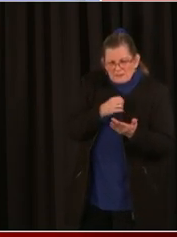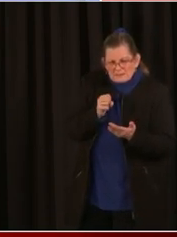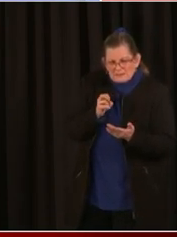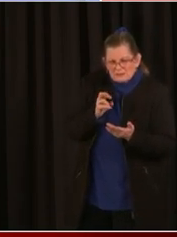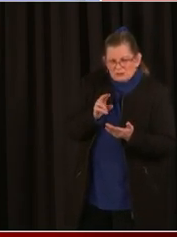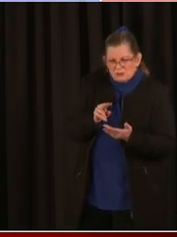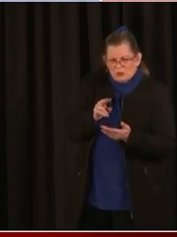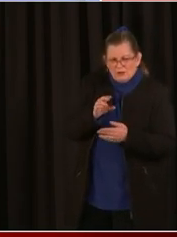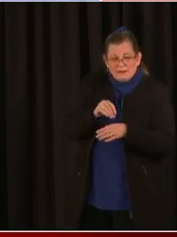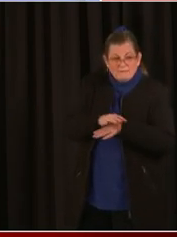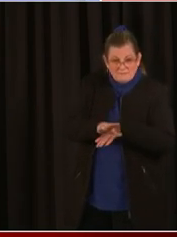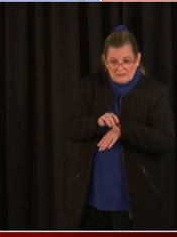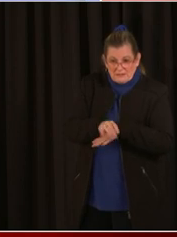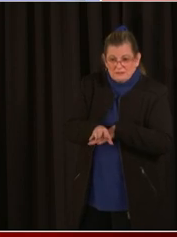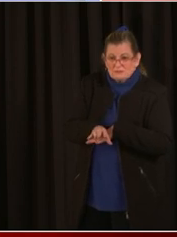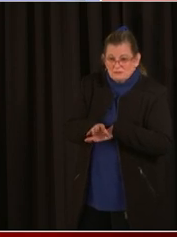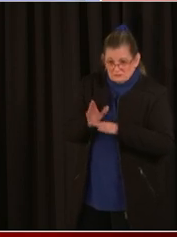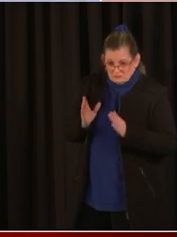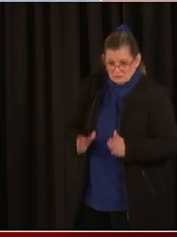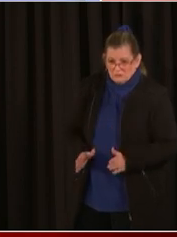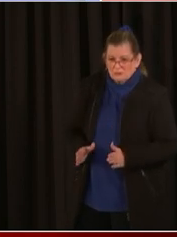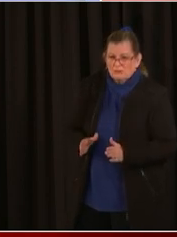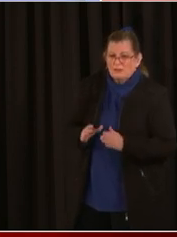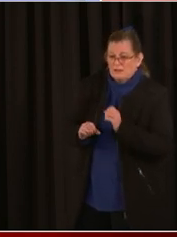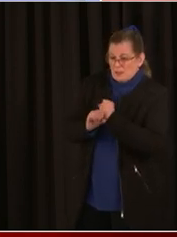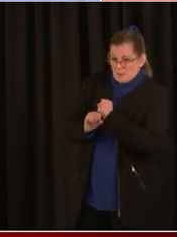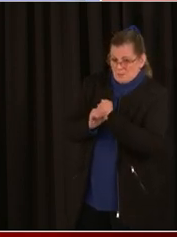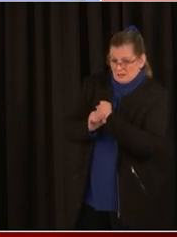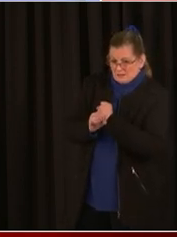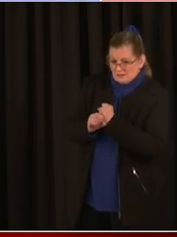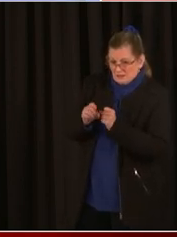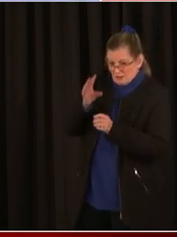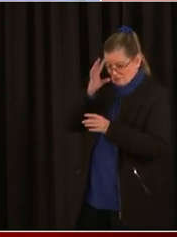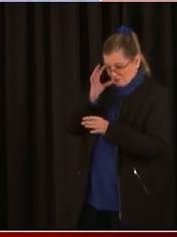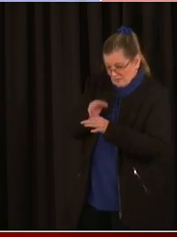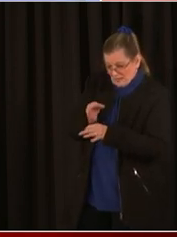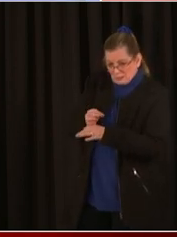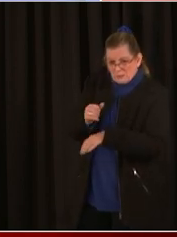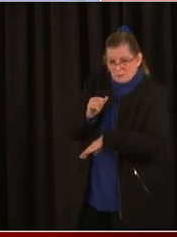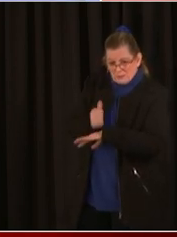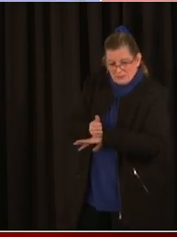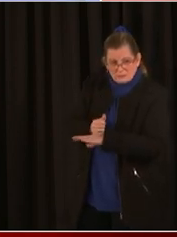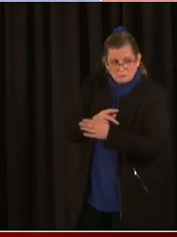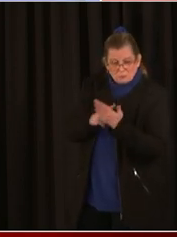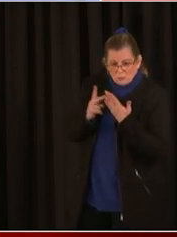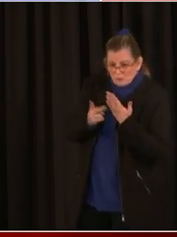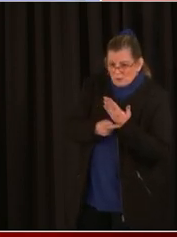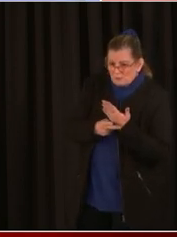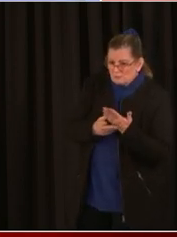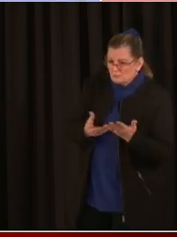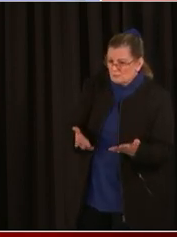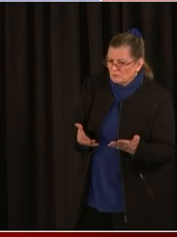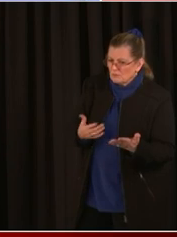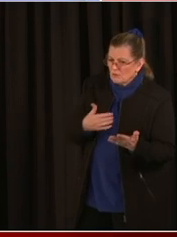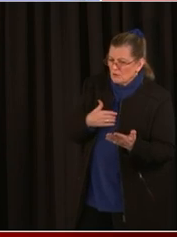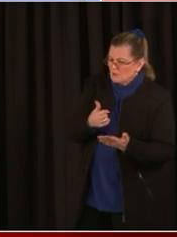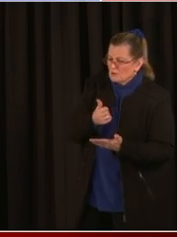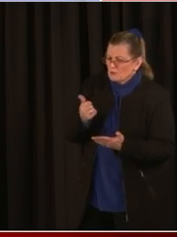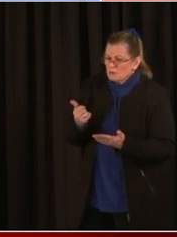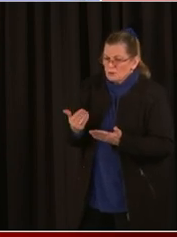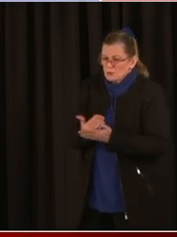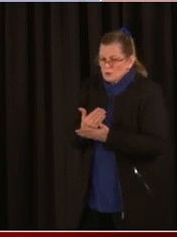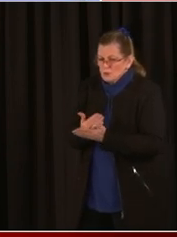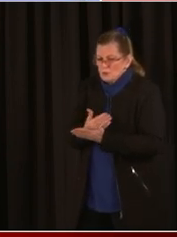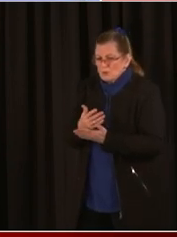we've also are working with the faith-based initiatives, and we have some other things that we'll continue to refine in terms of where we